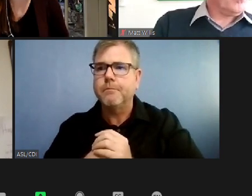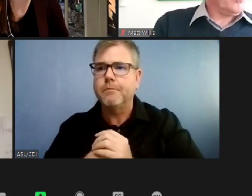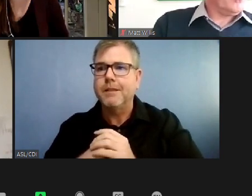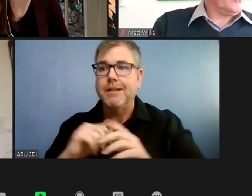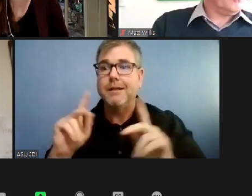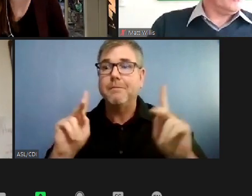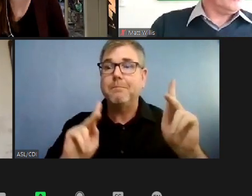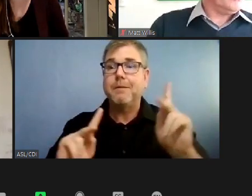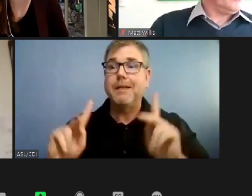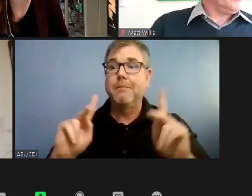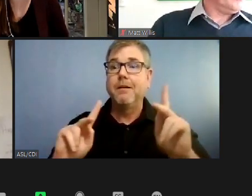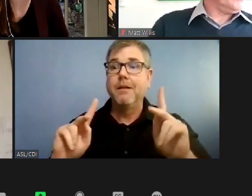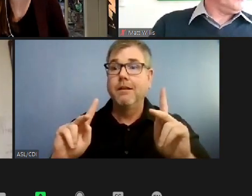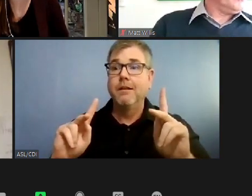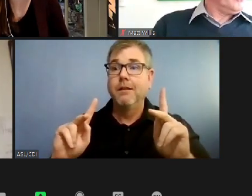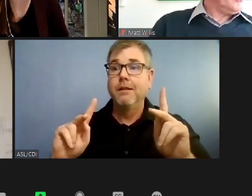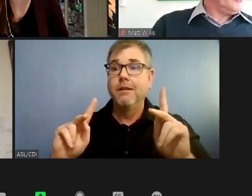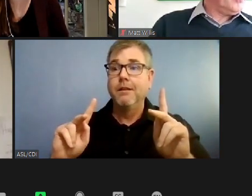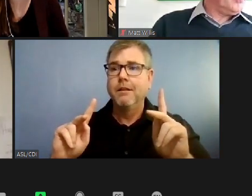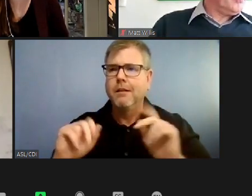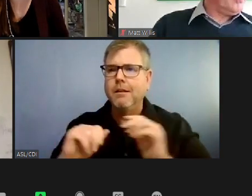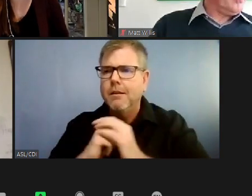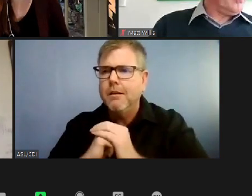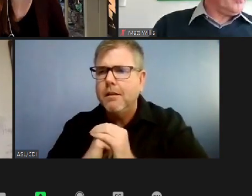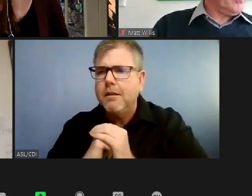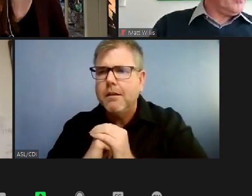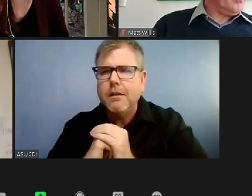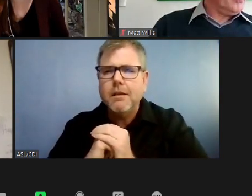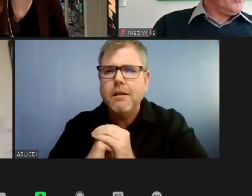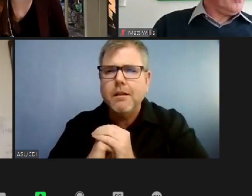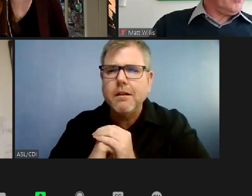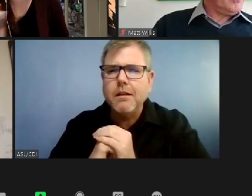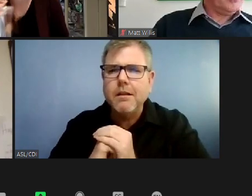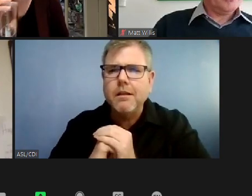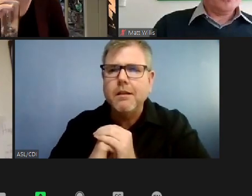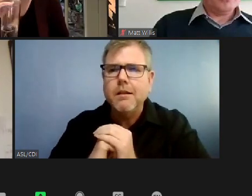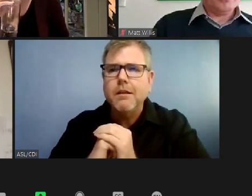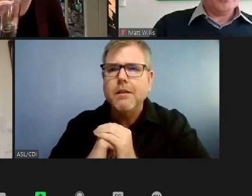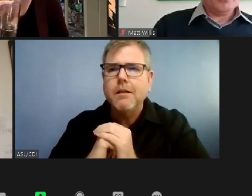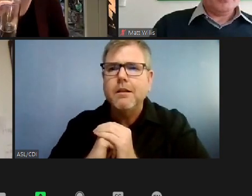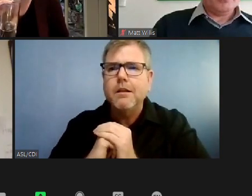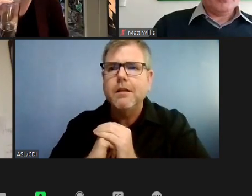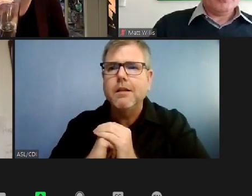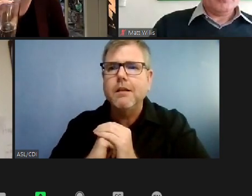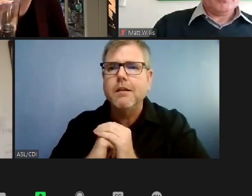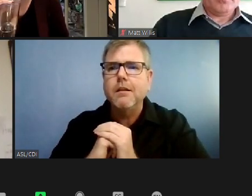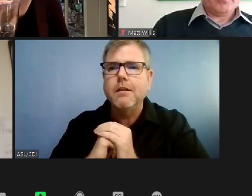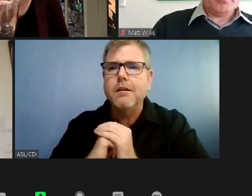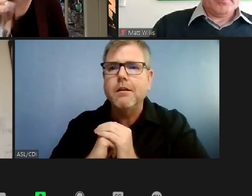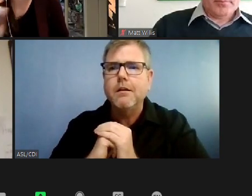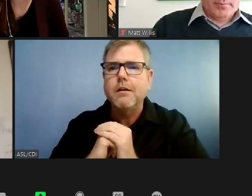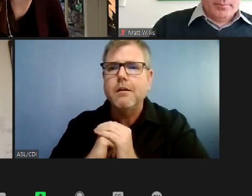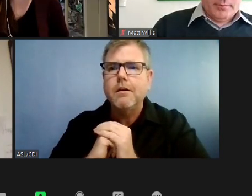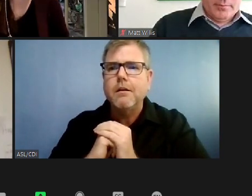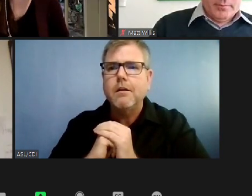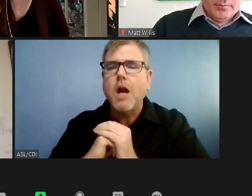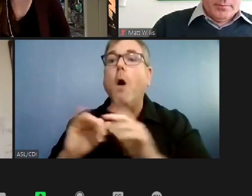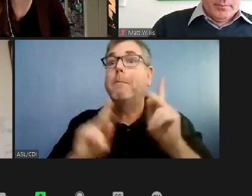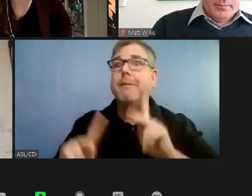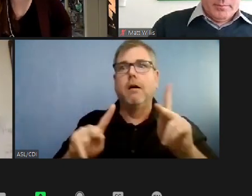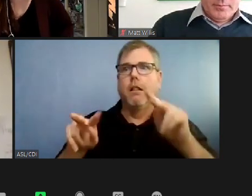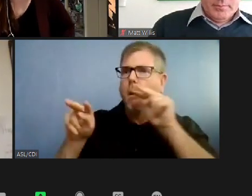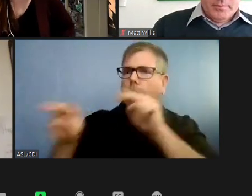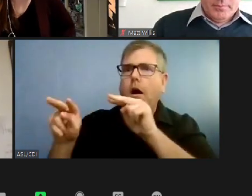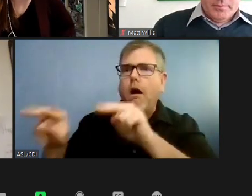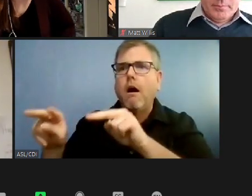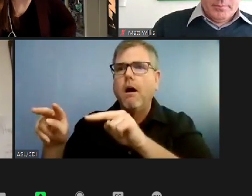ensure that they're getting to the right place. Once they're received, there's a whole cold chain. I won't get too much into that, but the Pfizer, requires